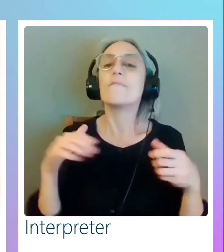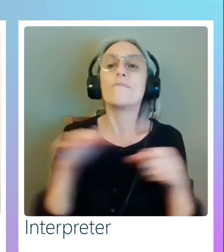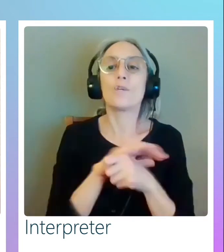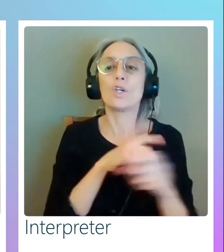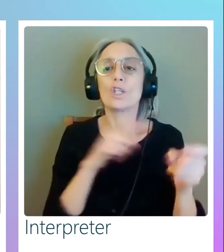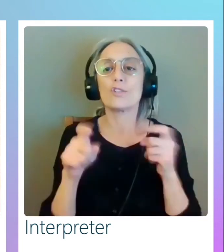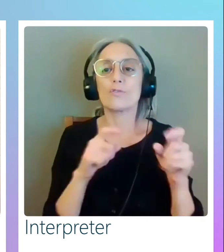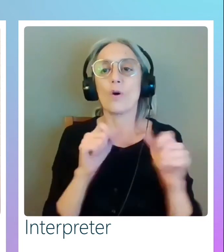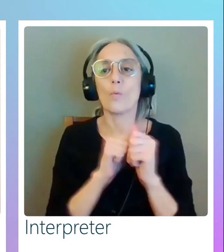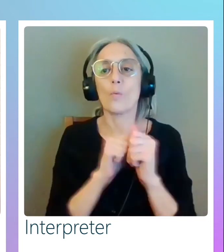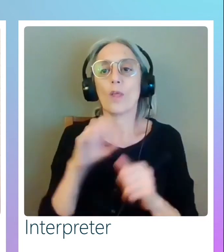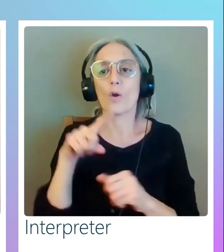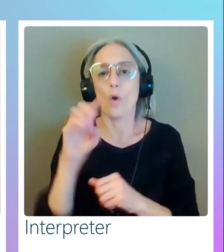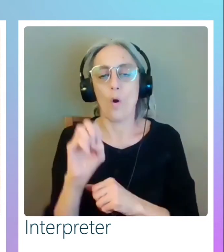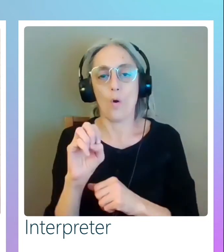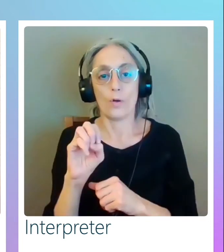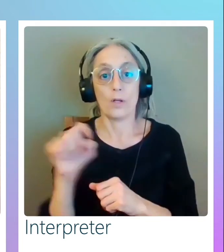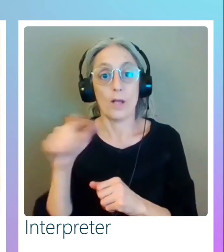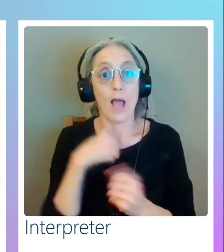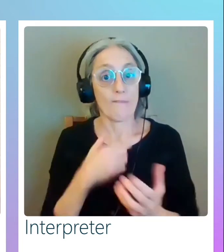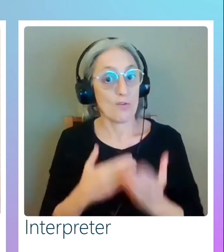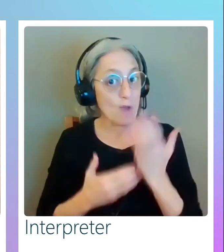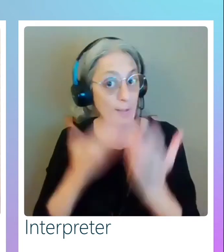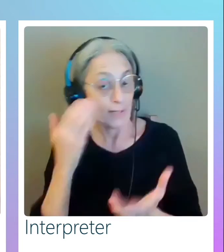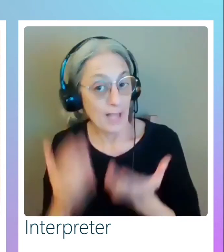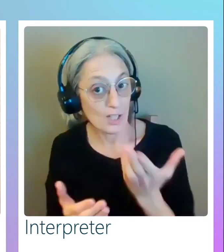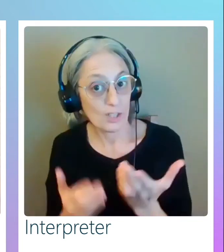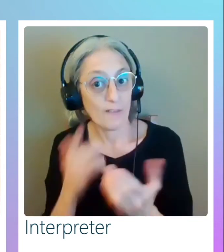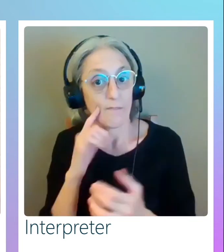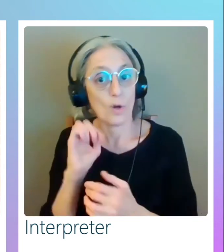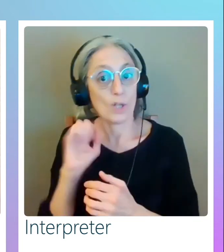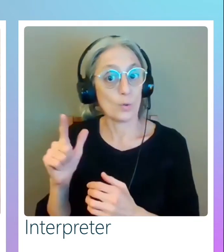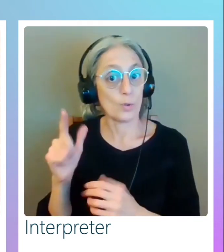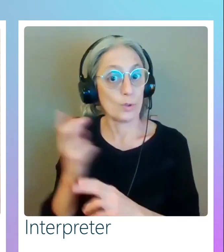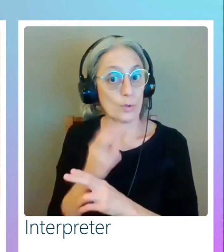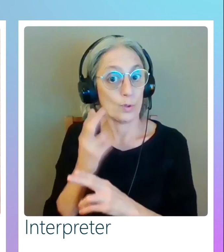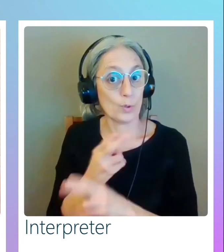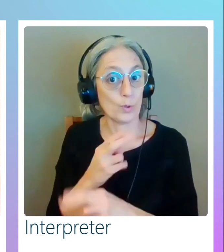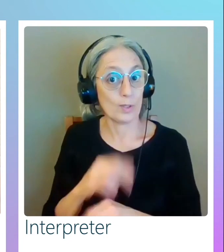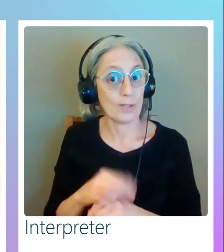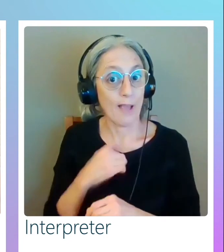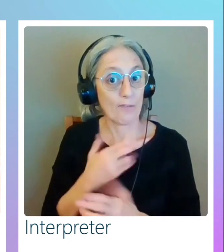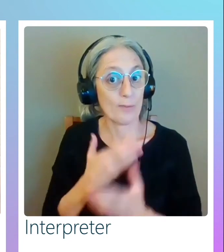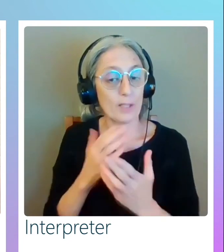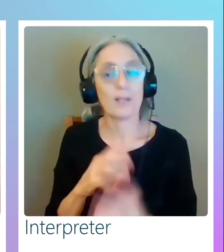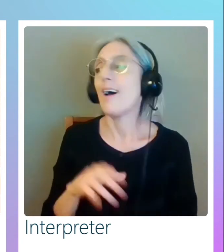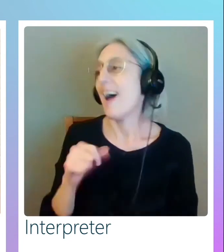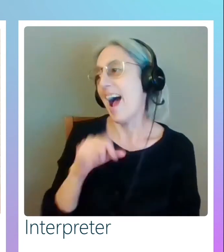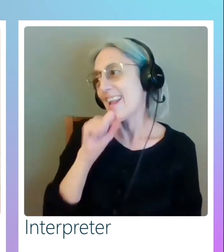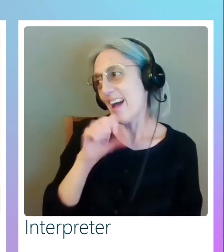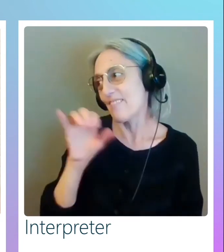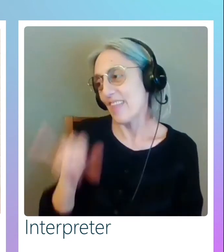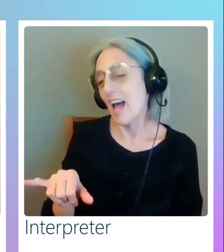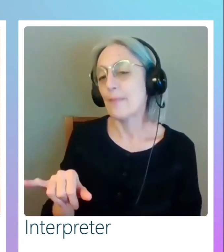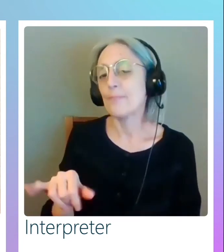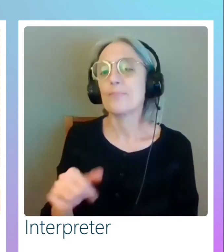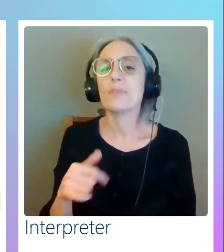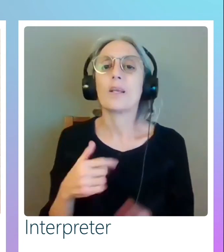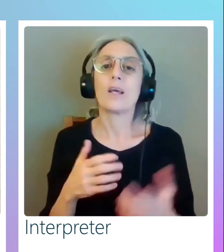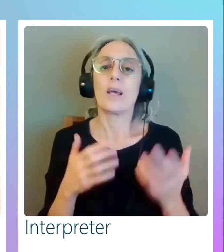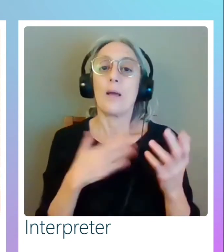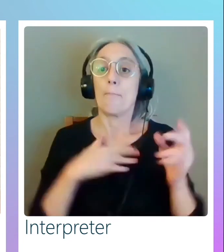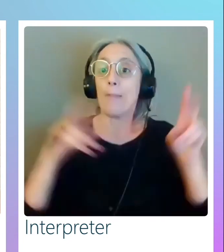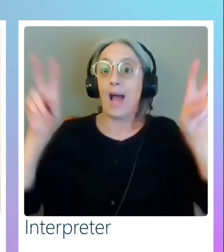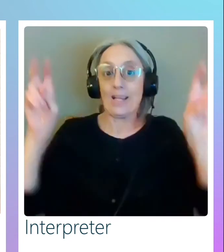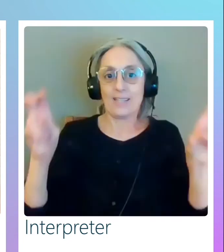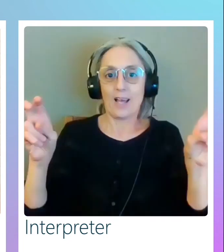code. Do you have any recommendations for a tool to use? Okay, so I love that. So in my title, I'm a